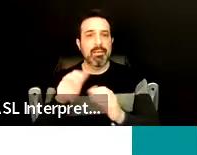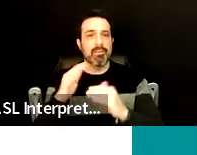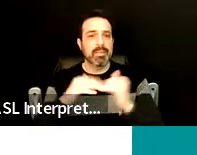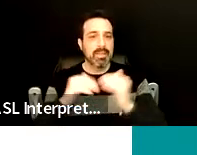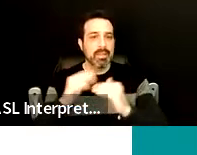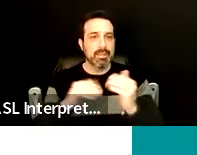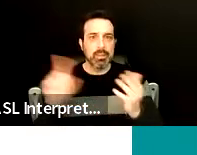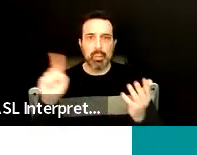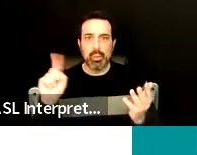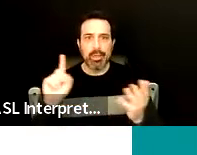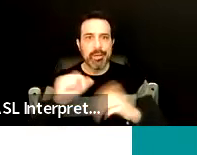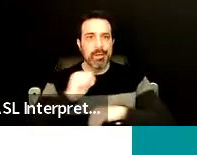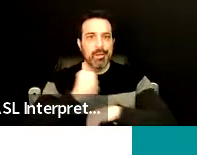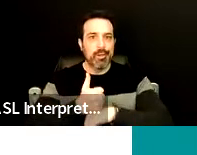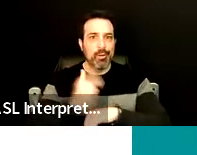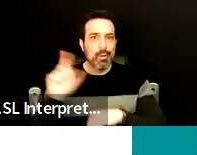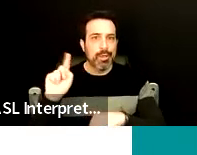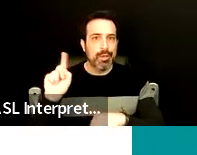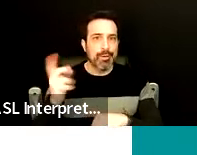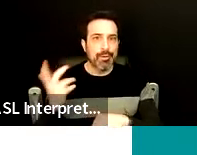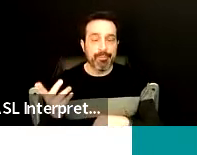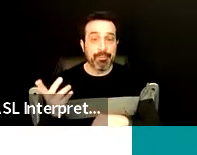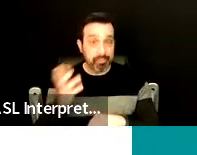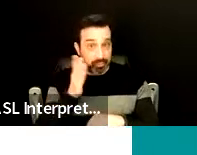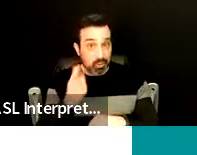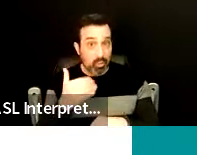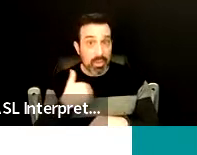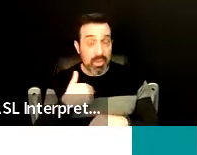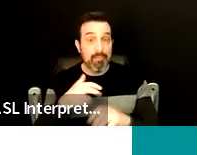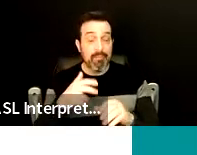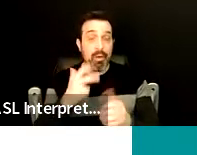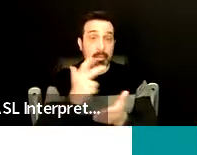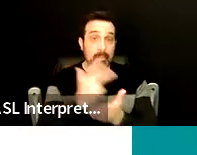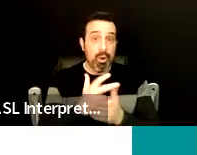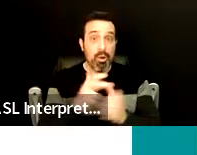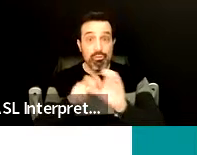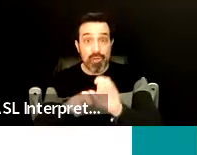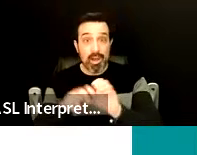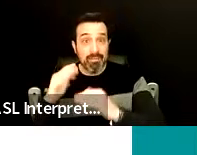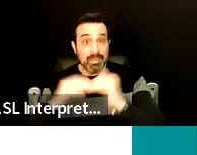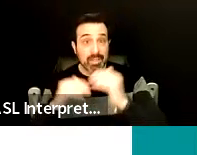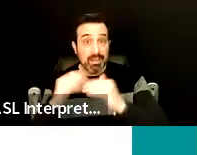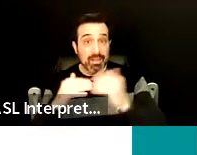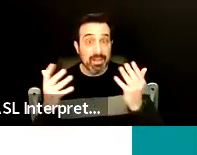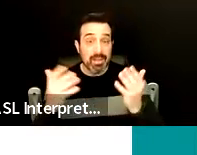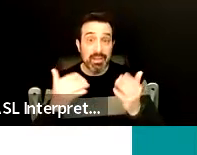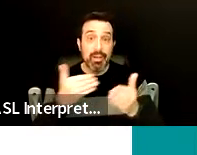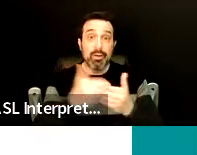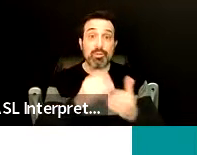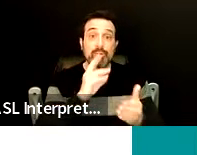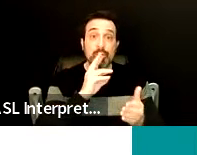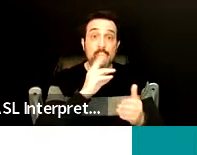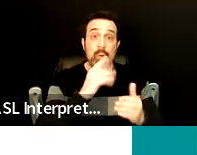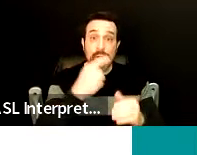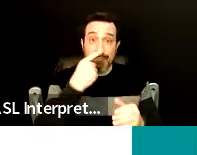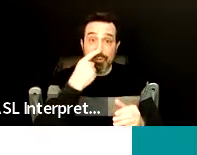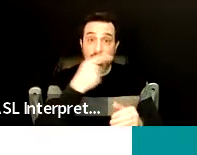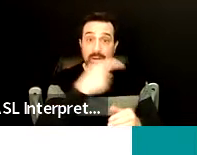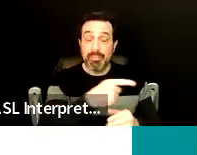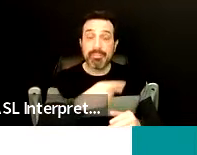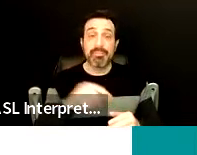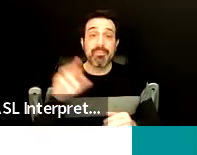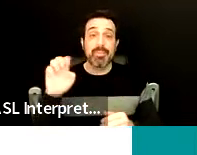Where will they be? Will there be park and ride facilities? Will they be near the new waterfront station, Evergreen